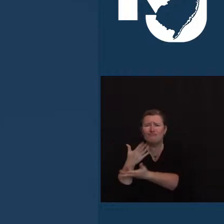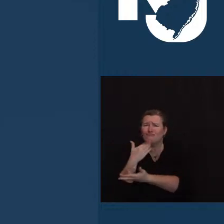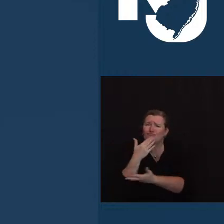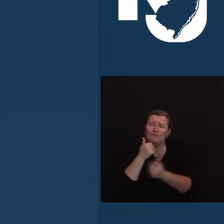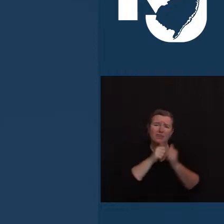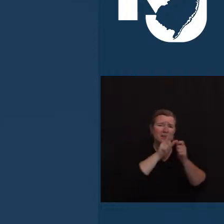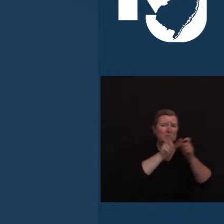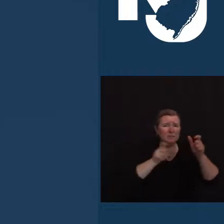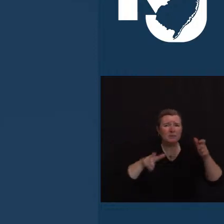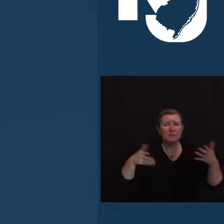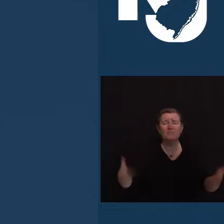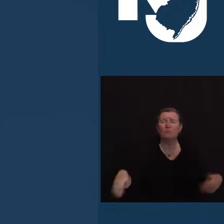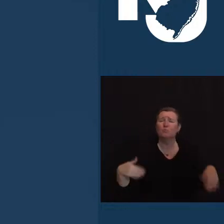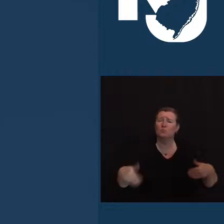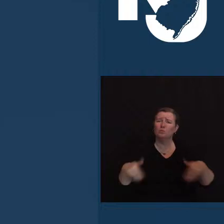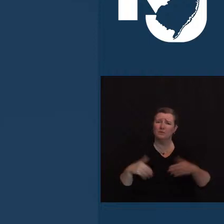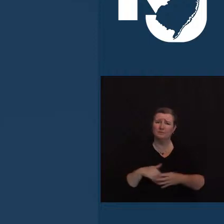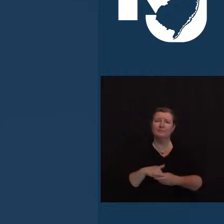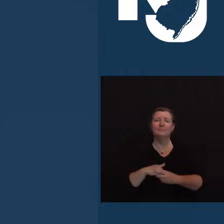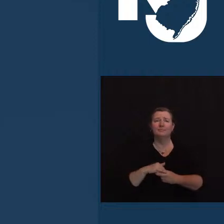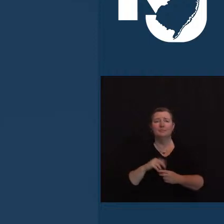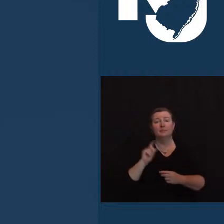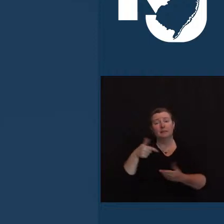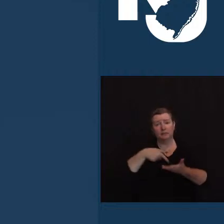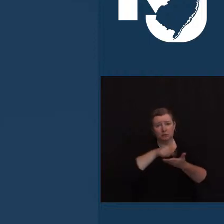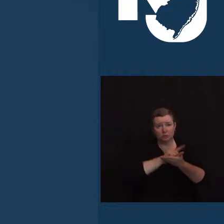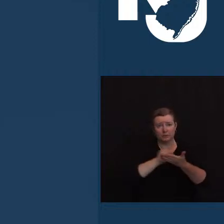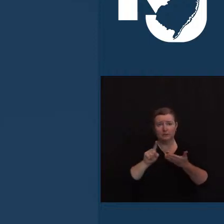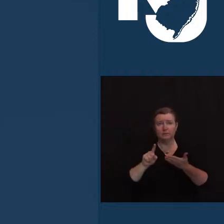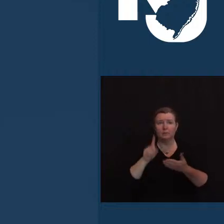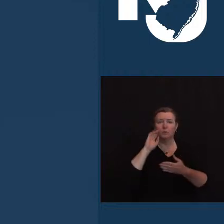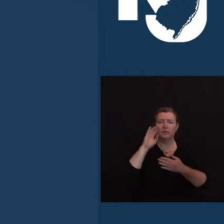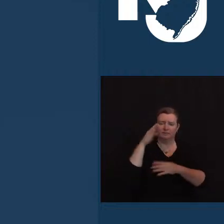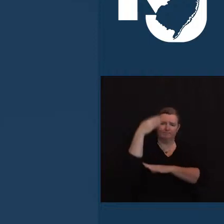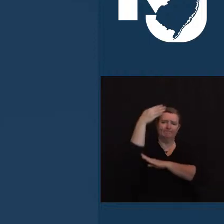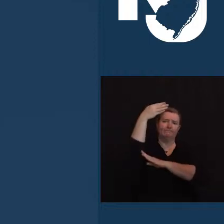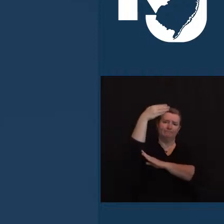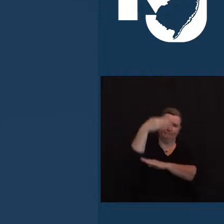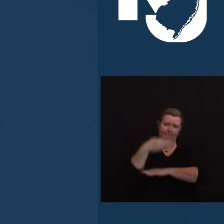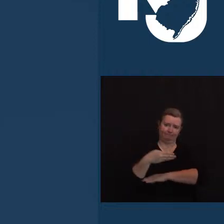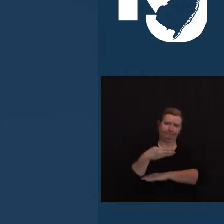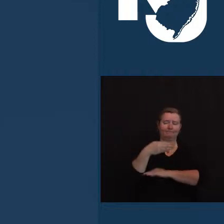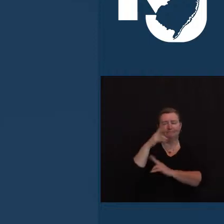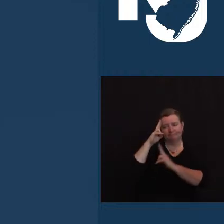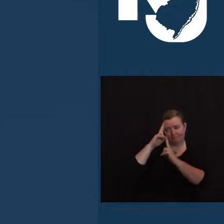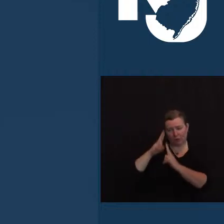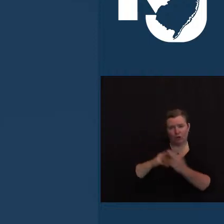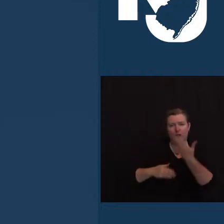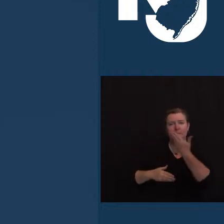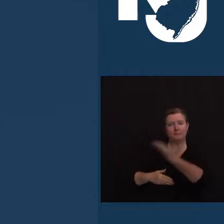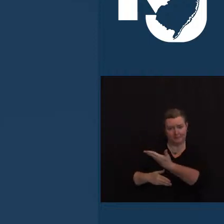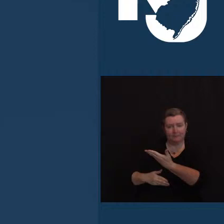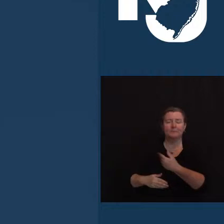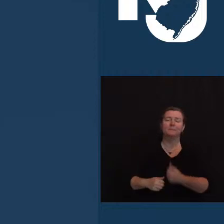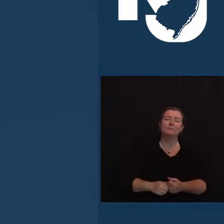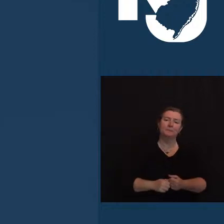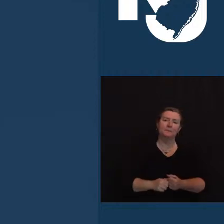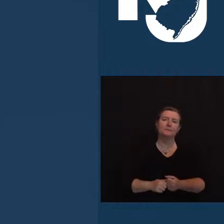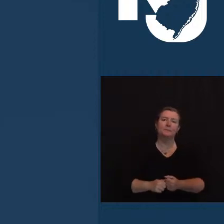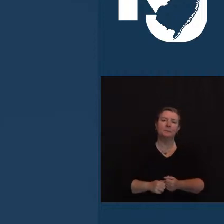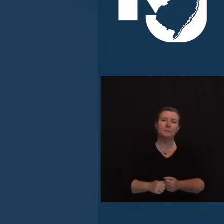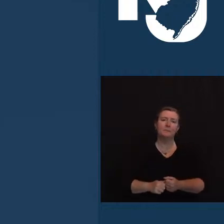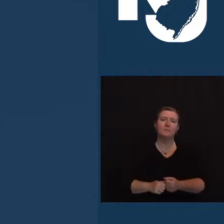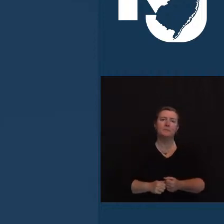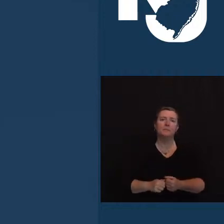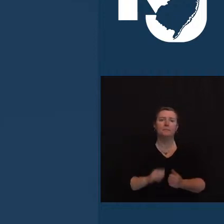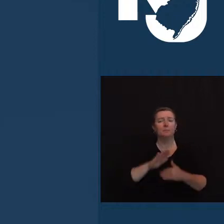be lowered in his honor and memory, and our condolences go out to his family and friends and all who served alongside him under the